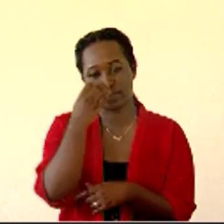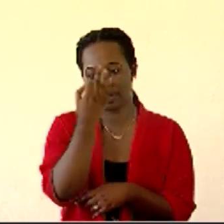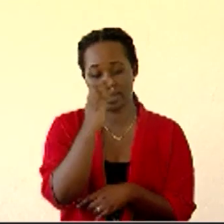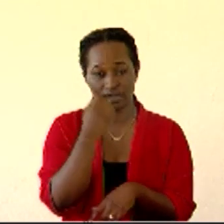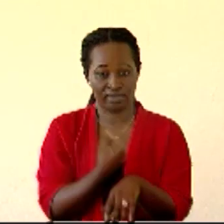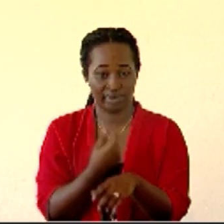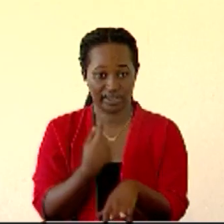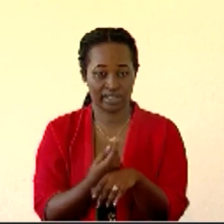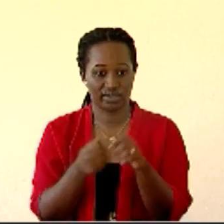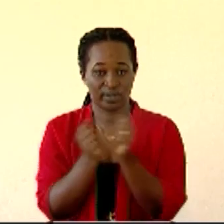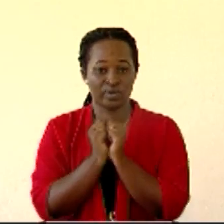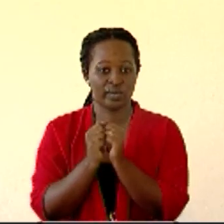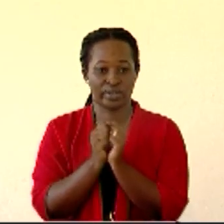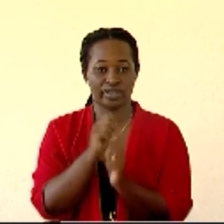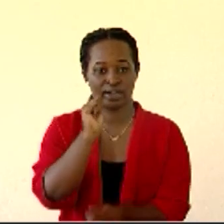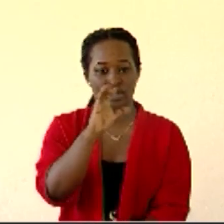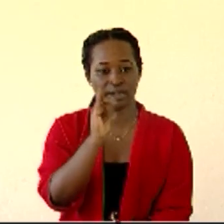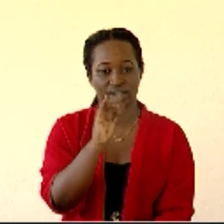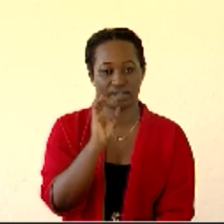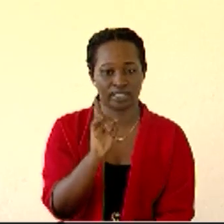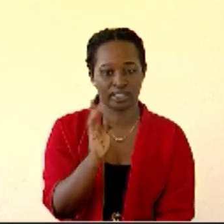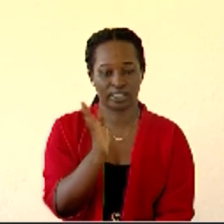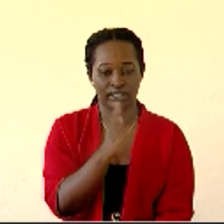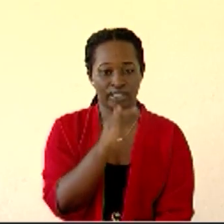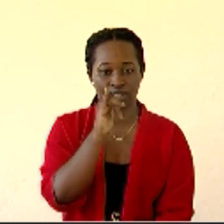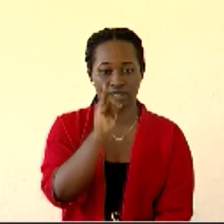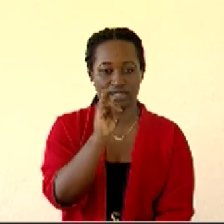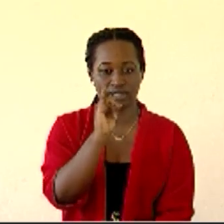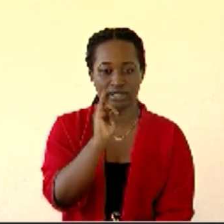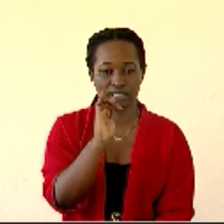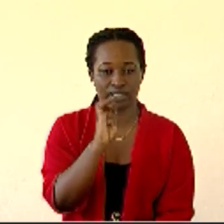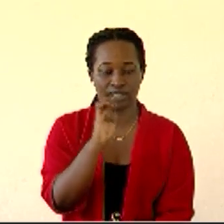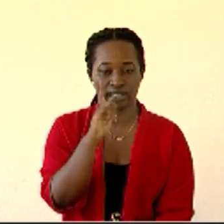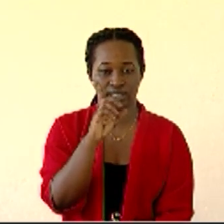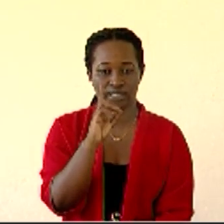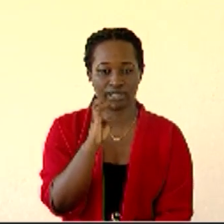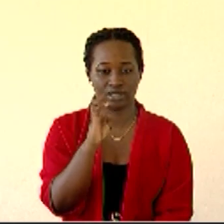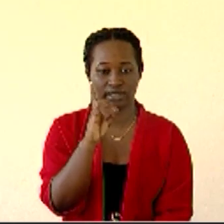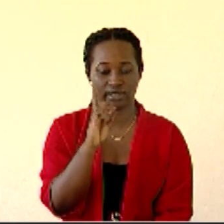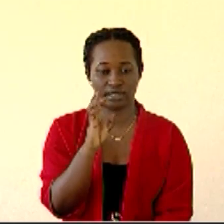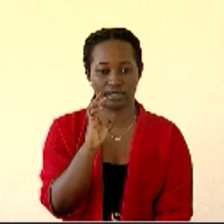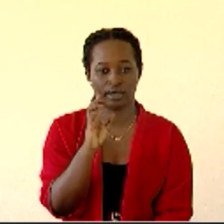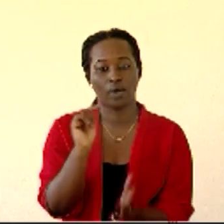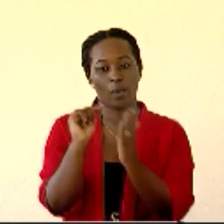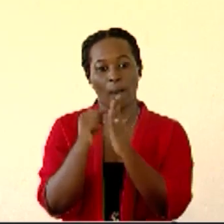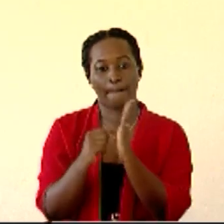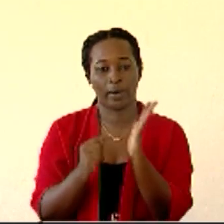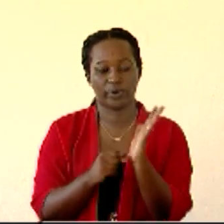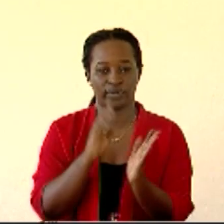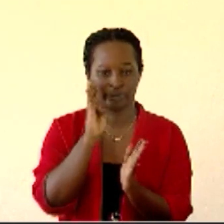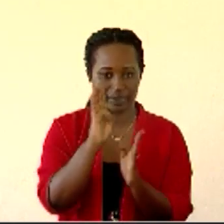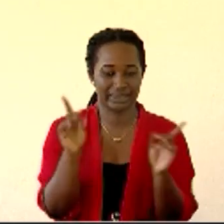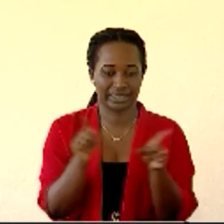aqueous acid, yielded compound B. So the compound B is also given